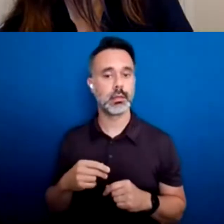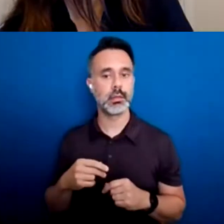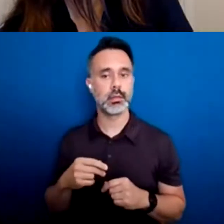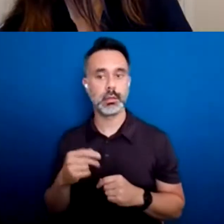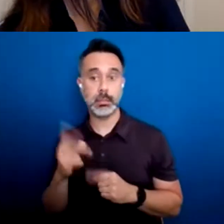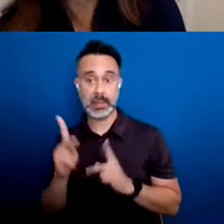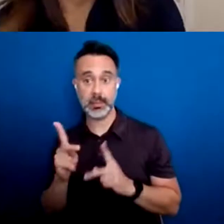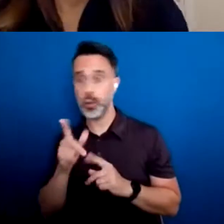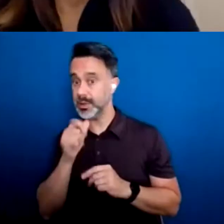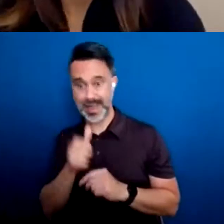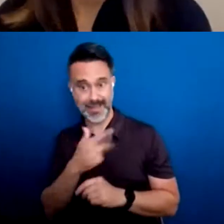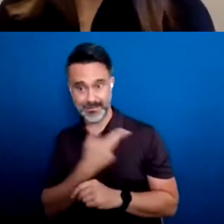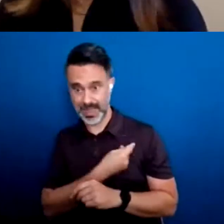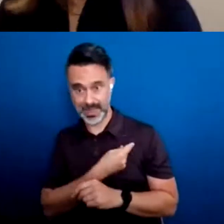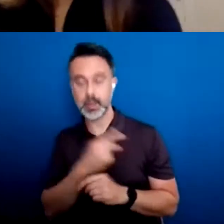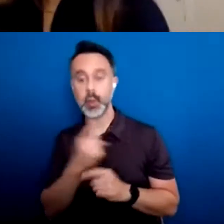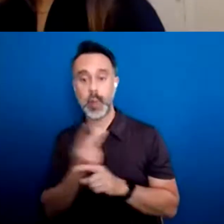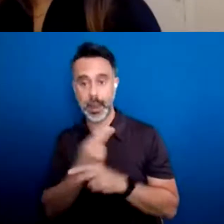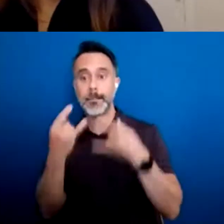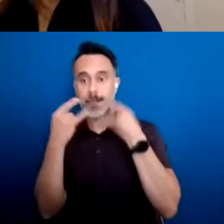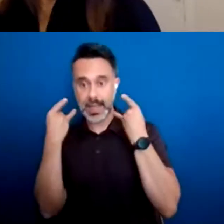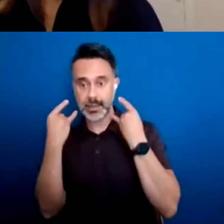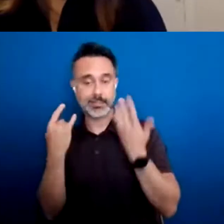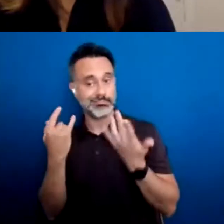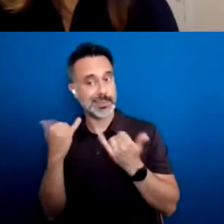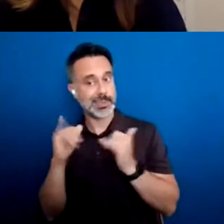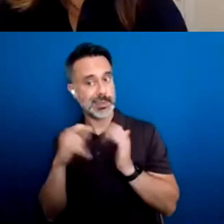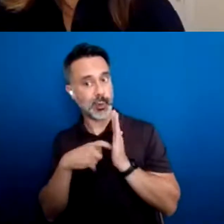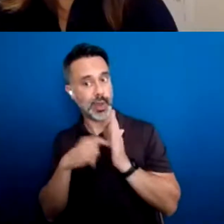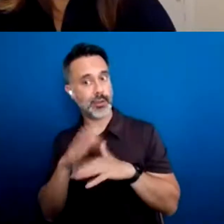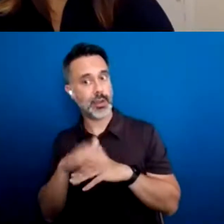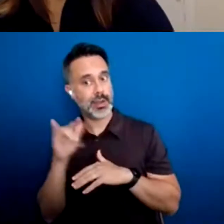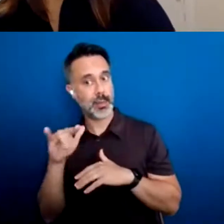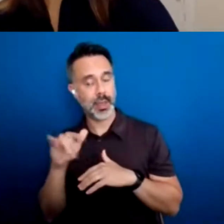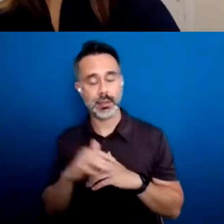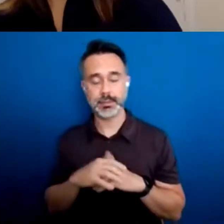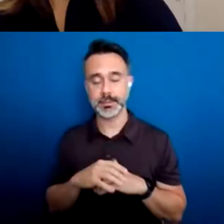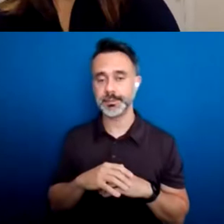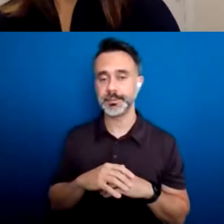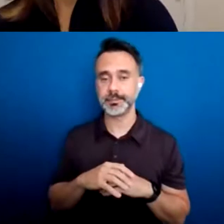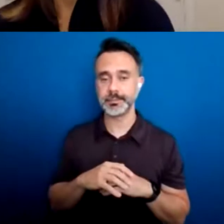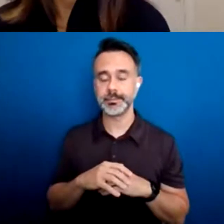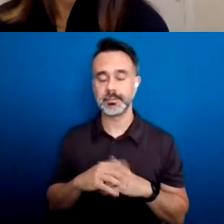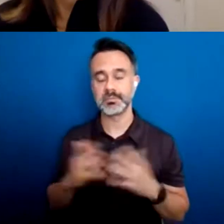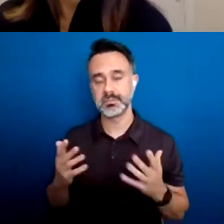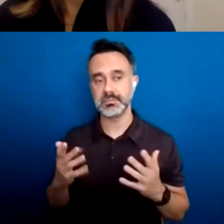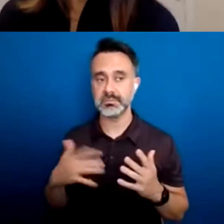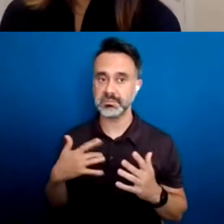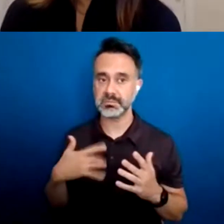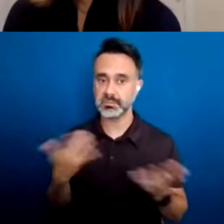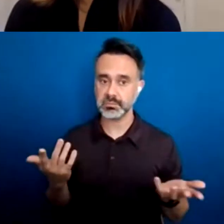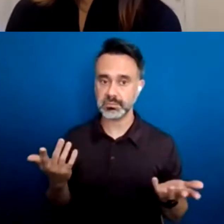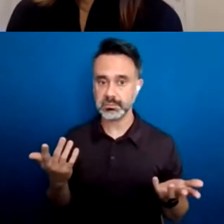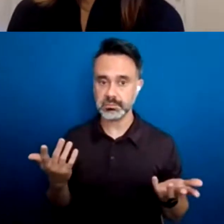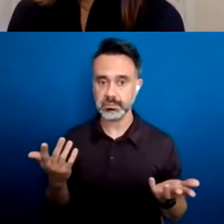masking as still is required on airplanes, I think, you know,